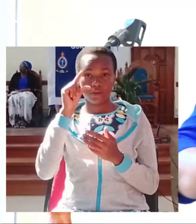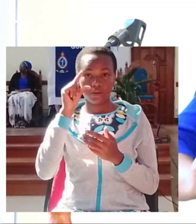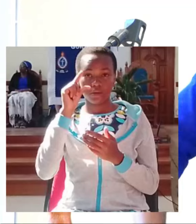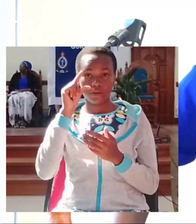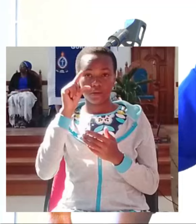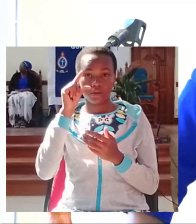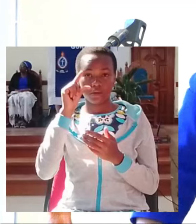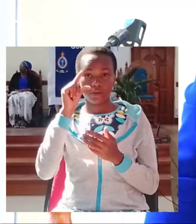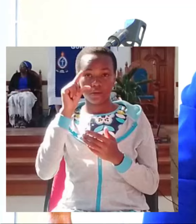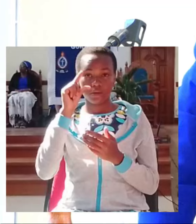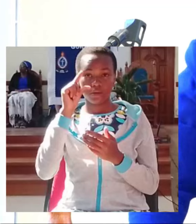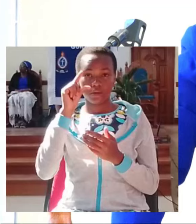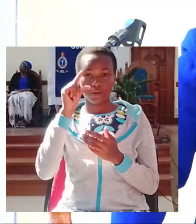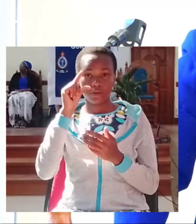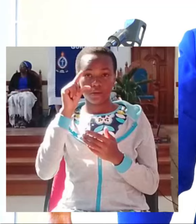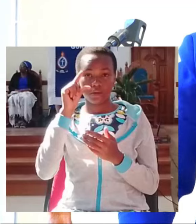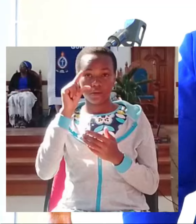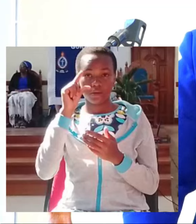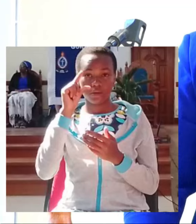word. But